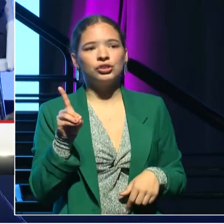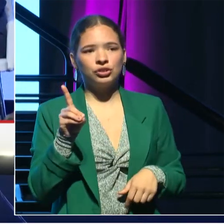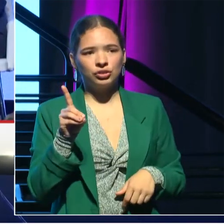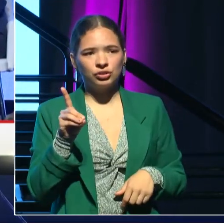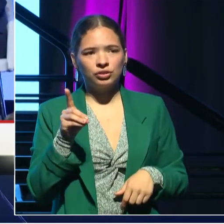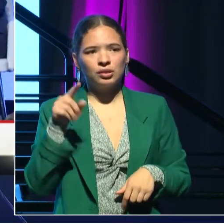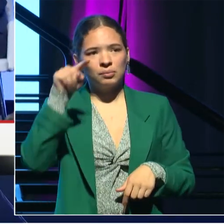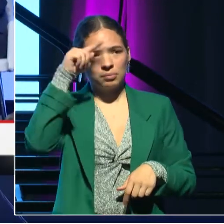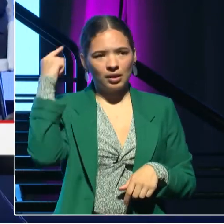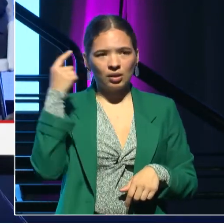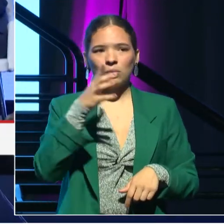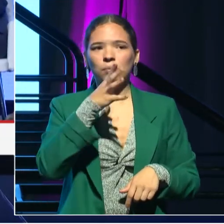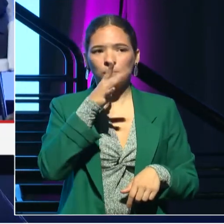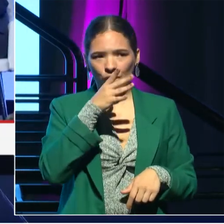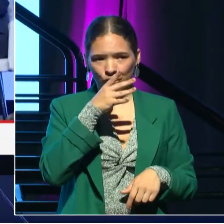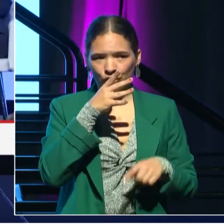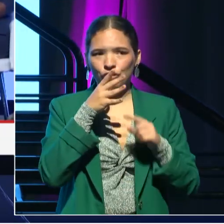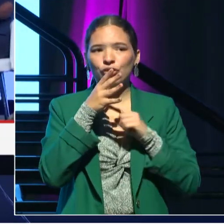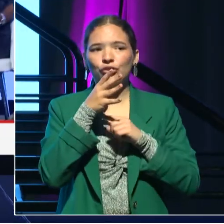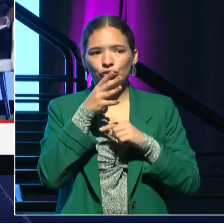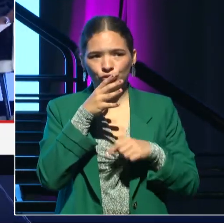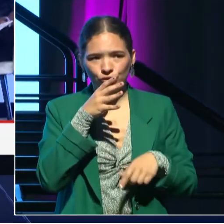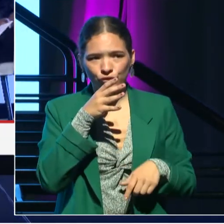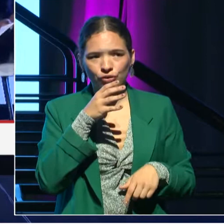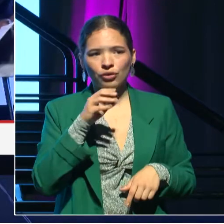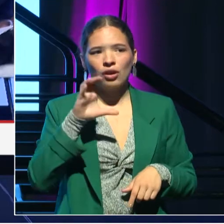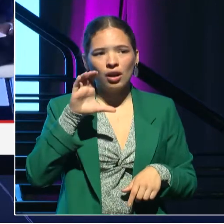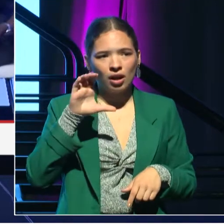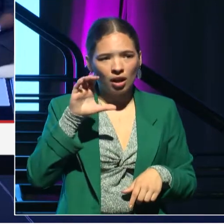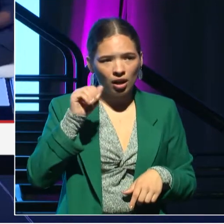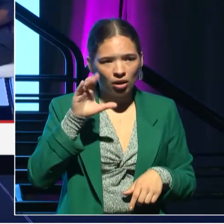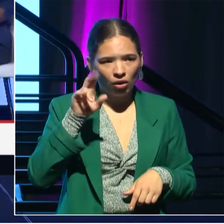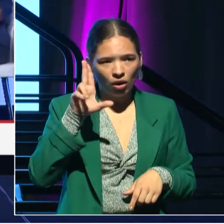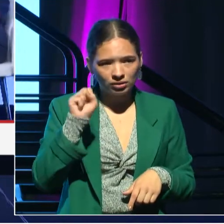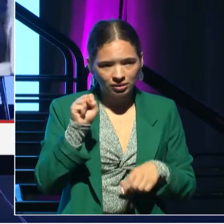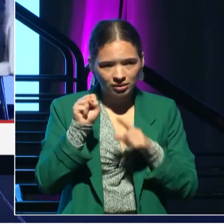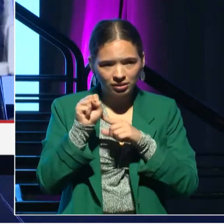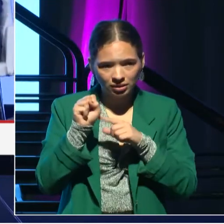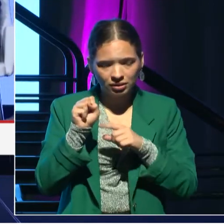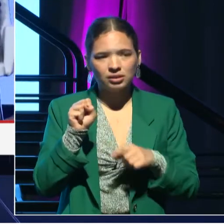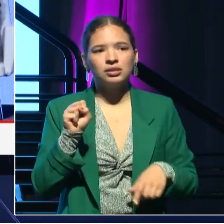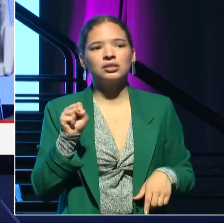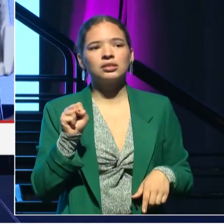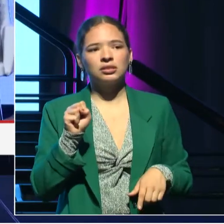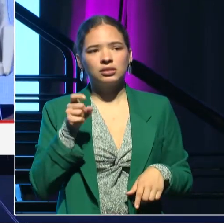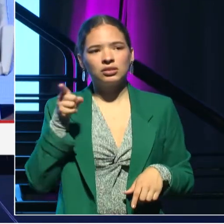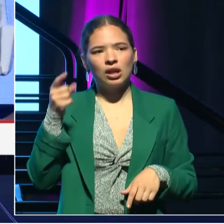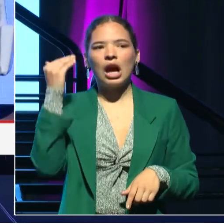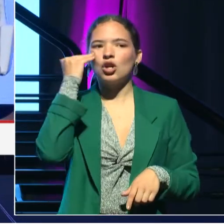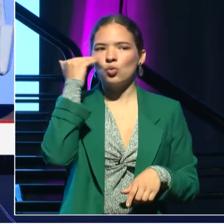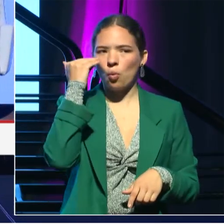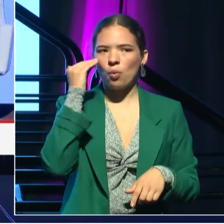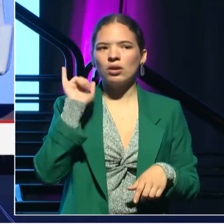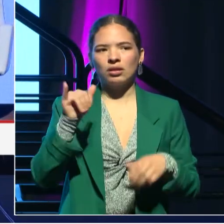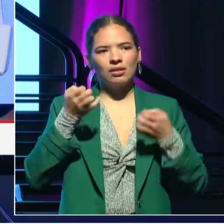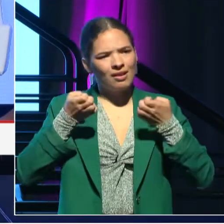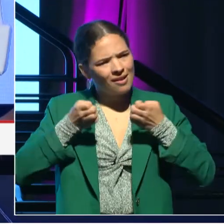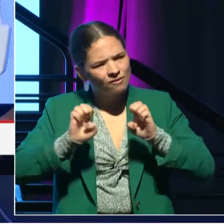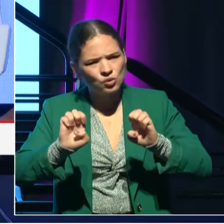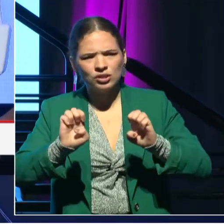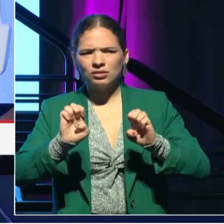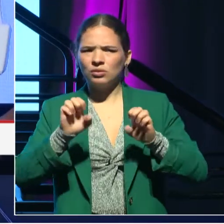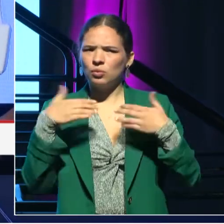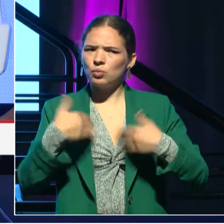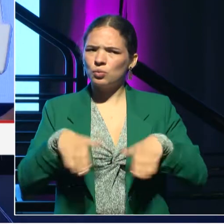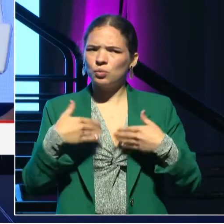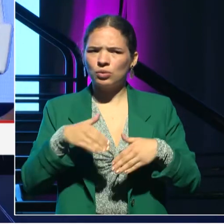focused on in the last few months of the 117th Congress? I know that is an effort that is near and dear to your heart. It's very much a focus of your